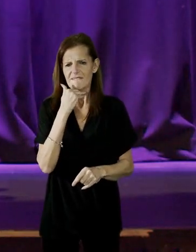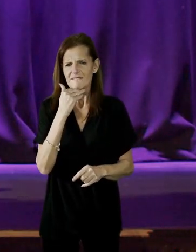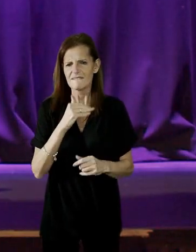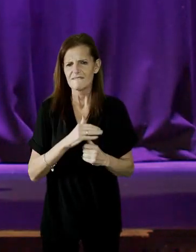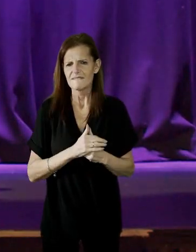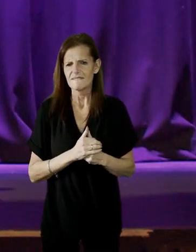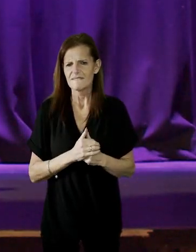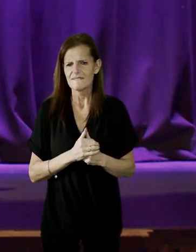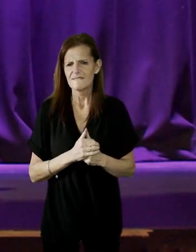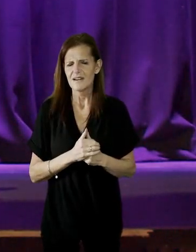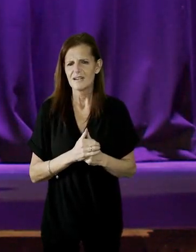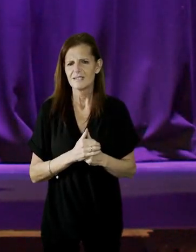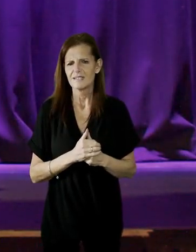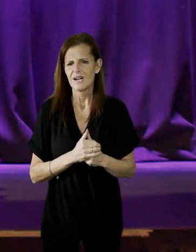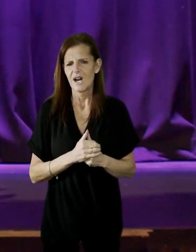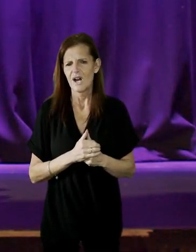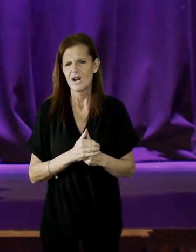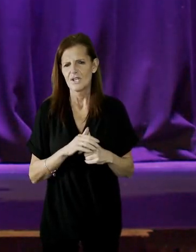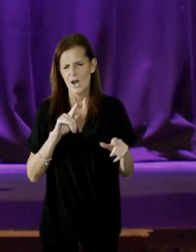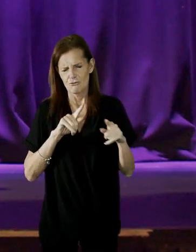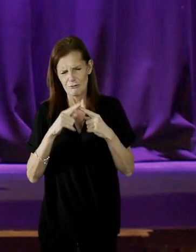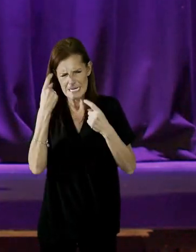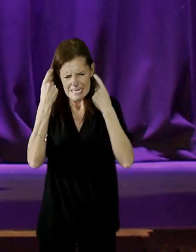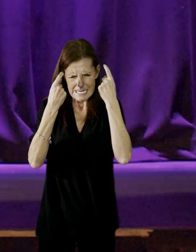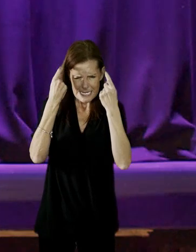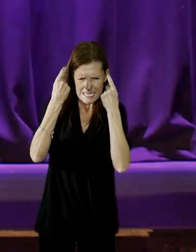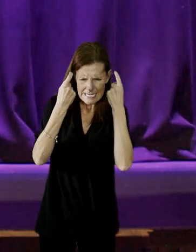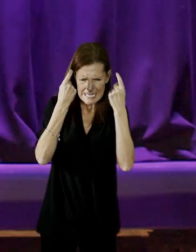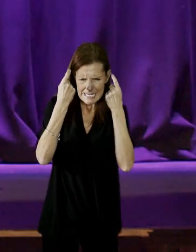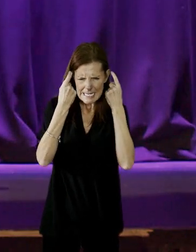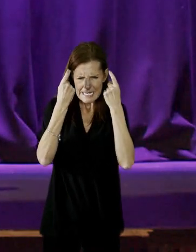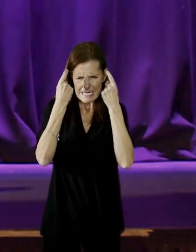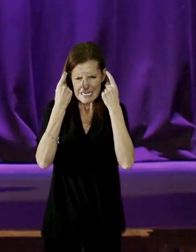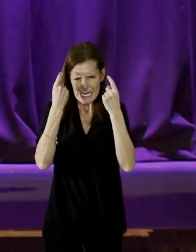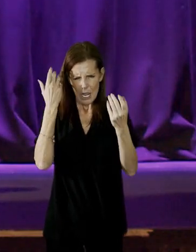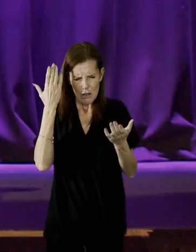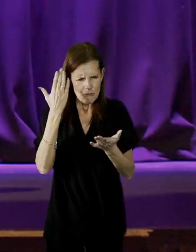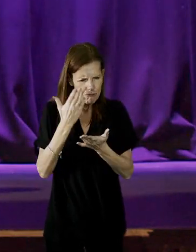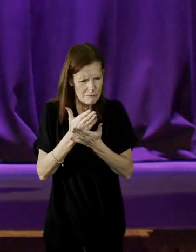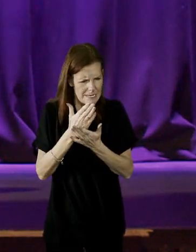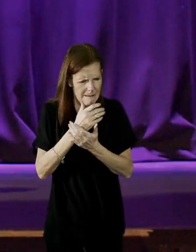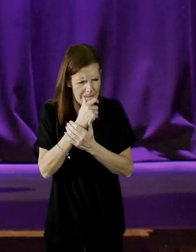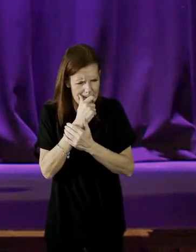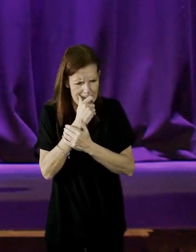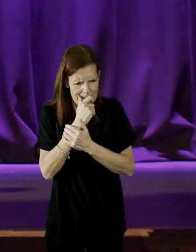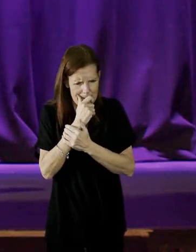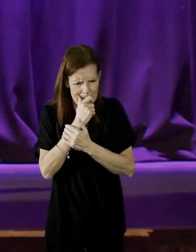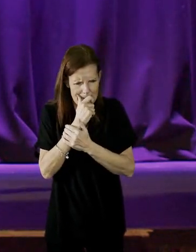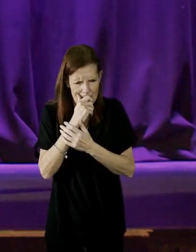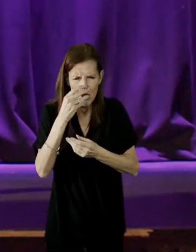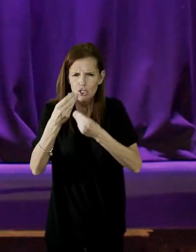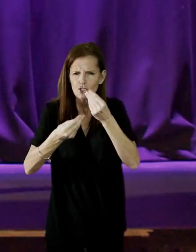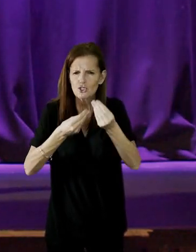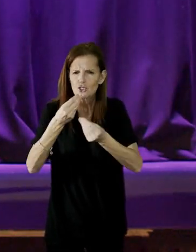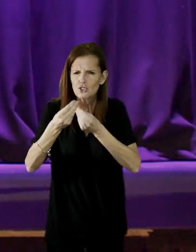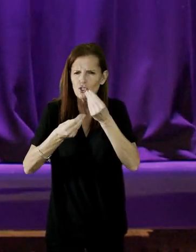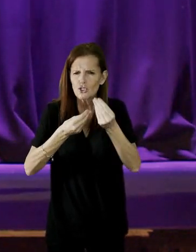I was trying to wrap my brains, and I've got some real topical story that's just happened to me in 2012.